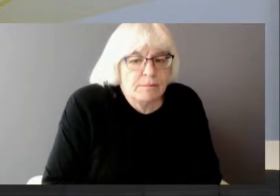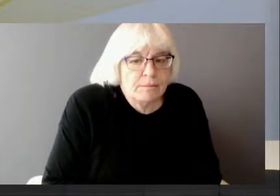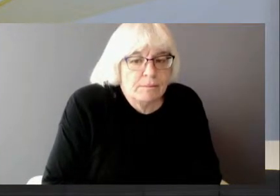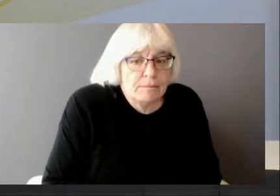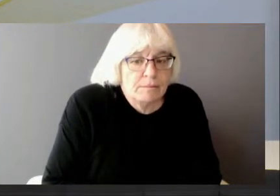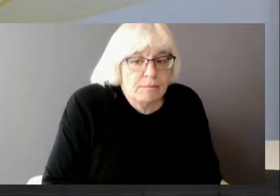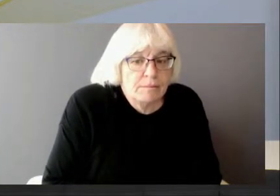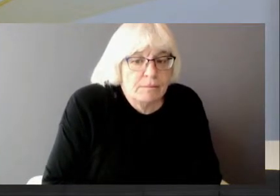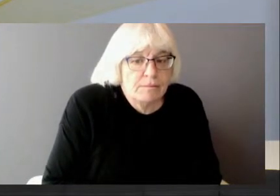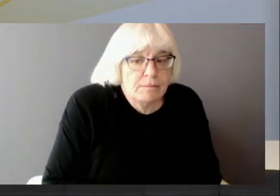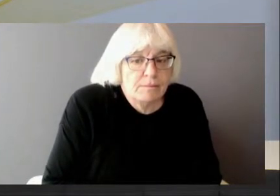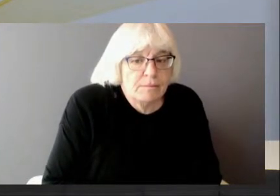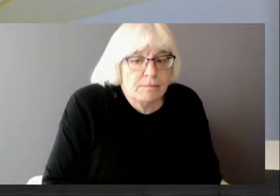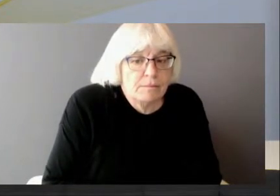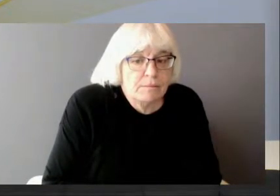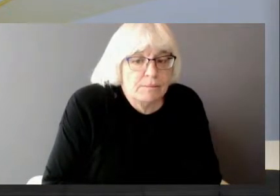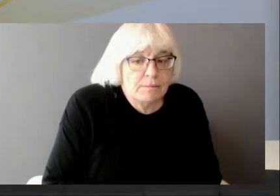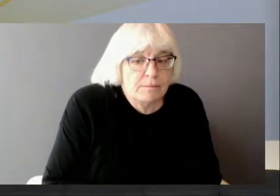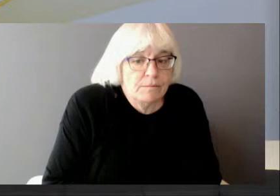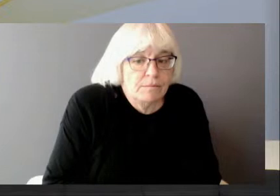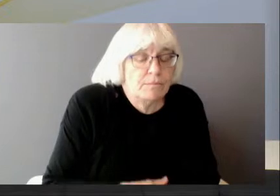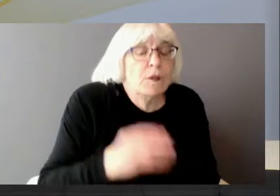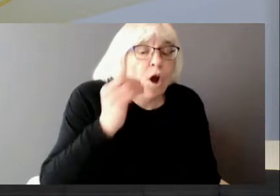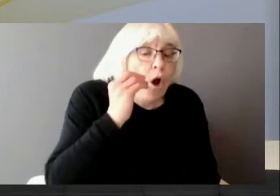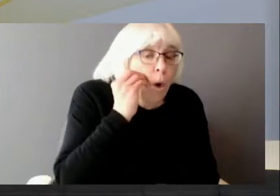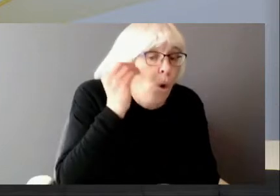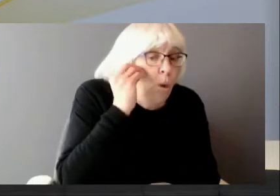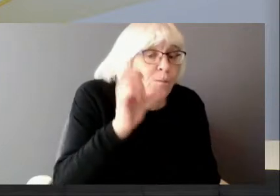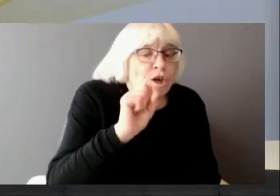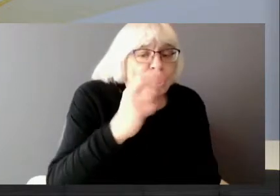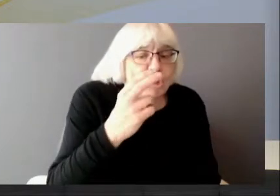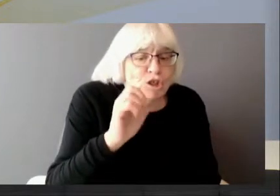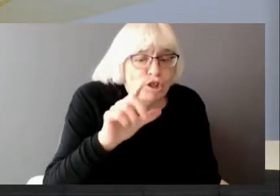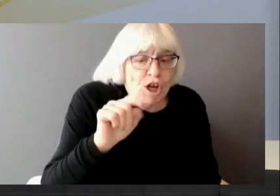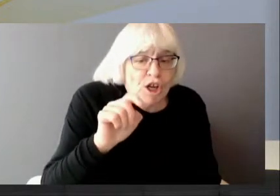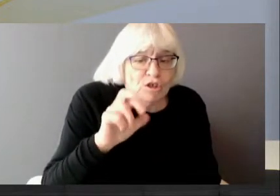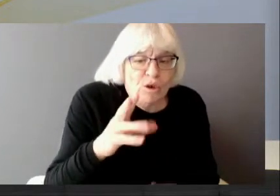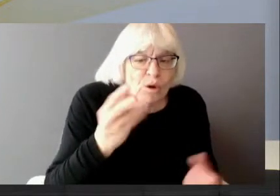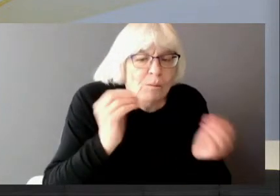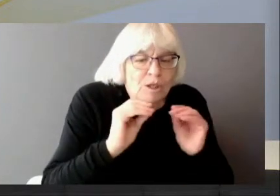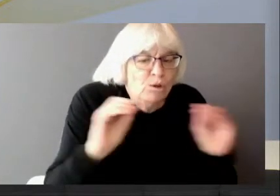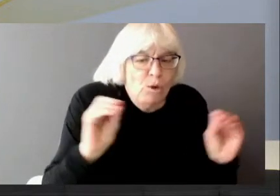as another group, and